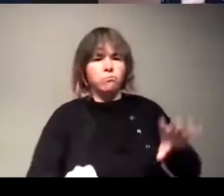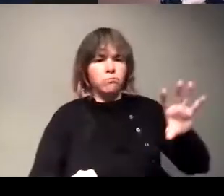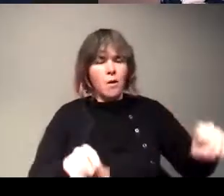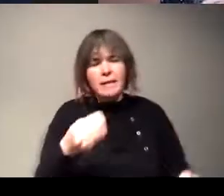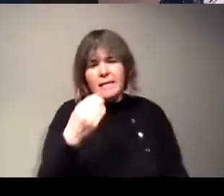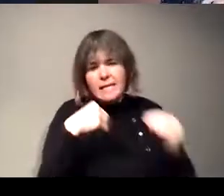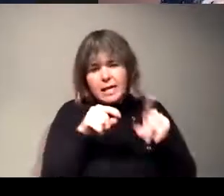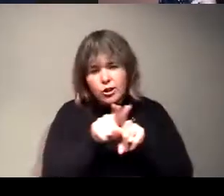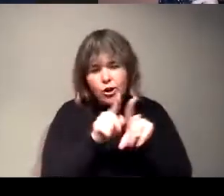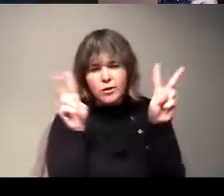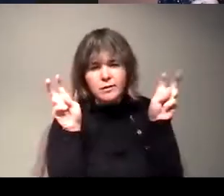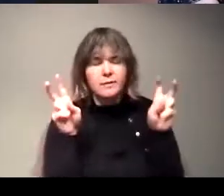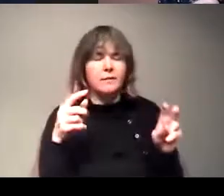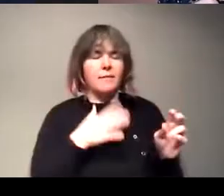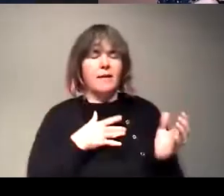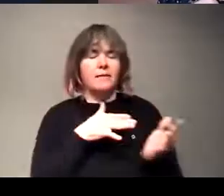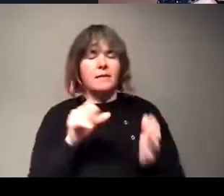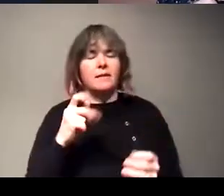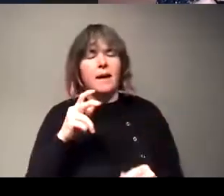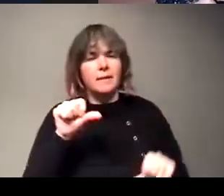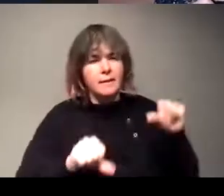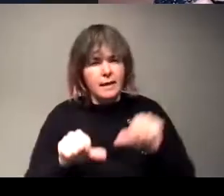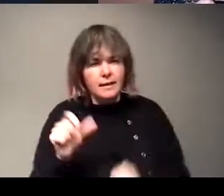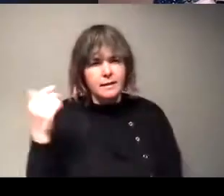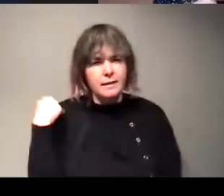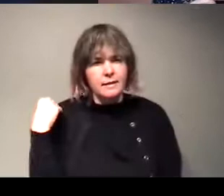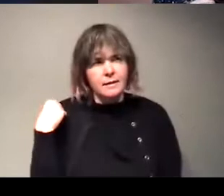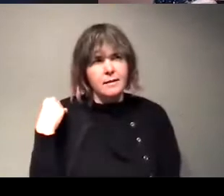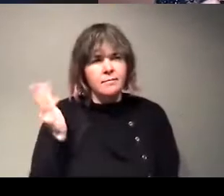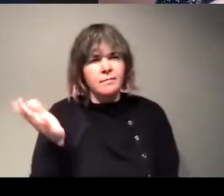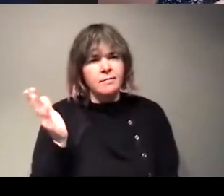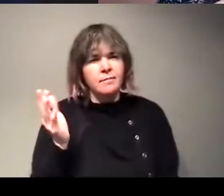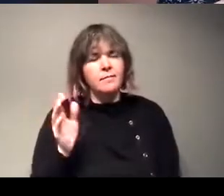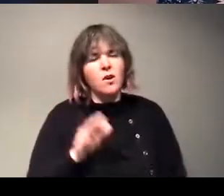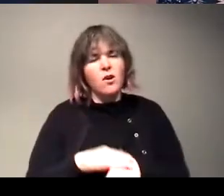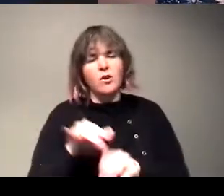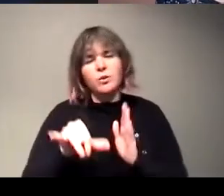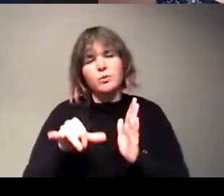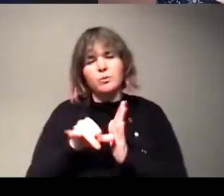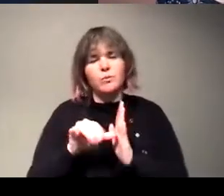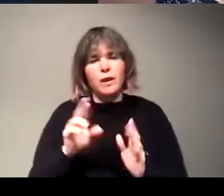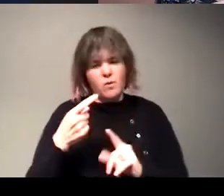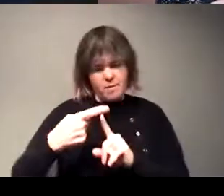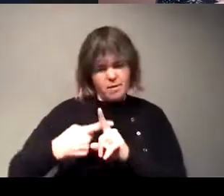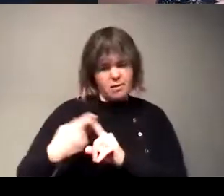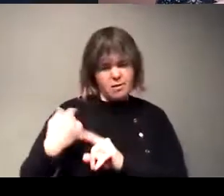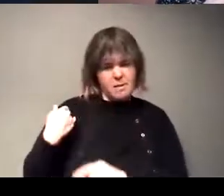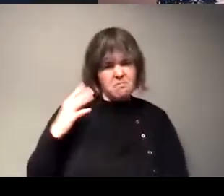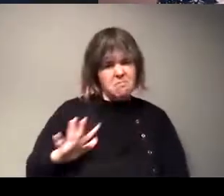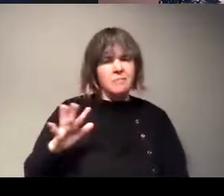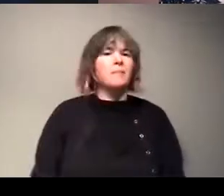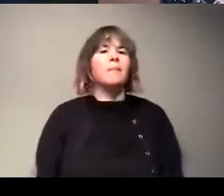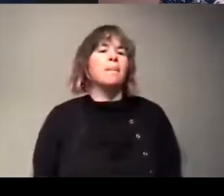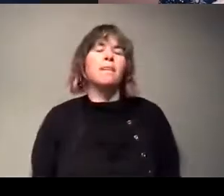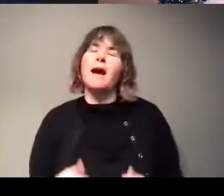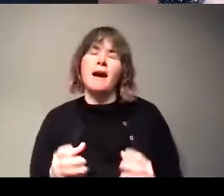I study. I actually did a Skype a scientist presentation that's on the YouTube channel a month ago or so. and I meet with lots of